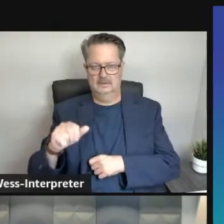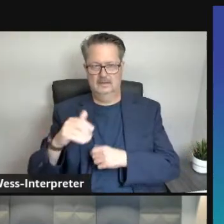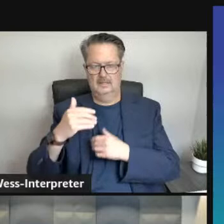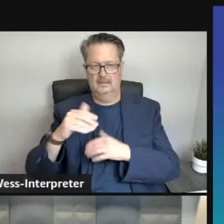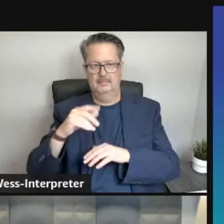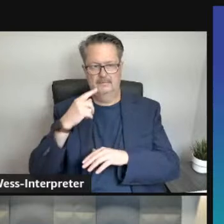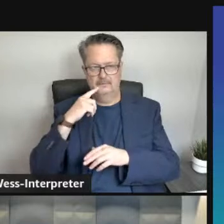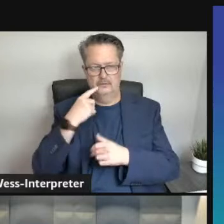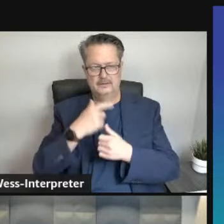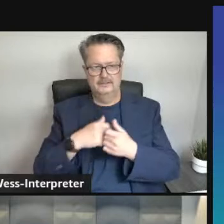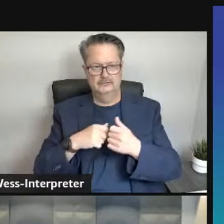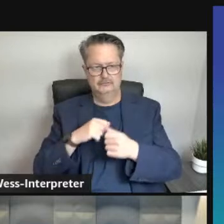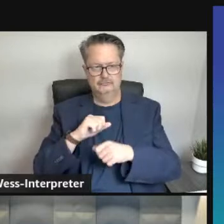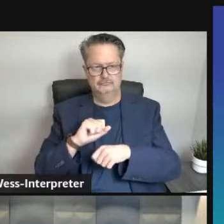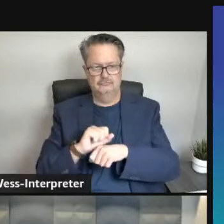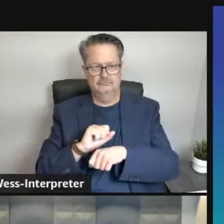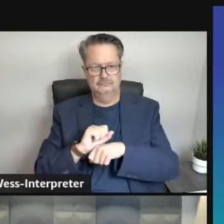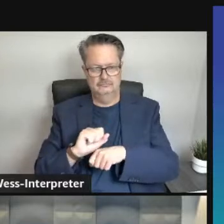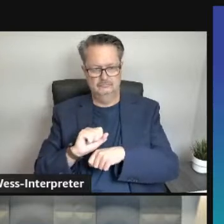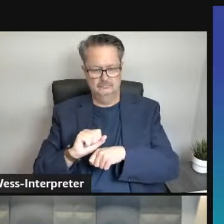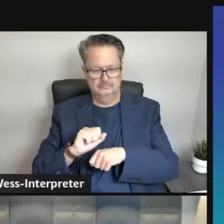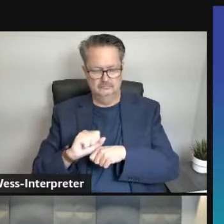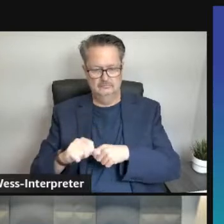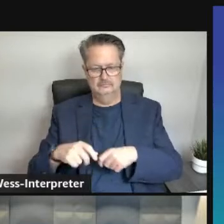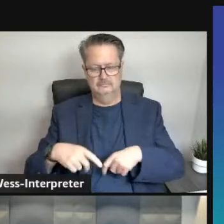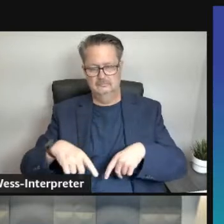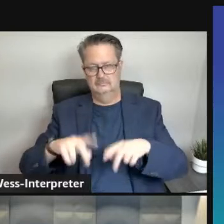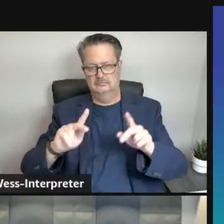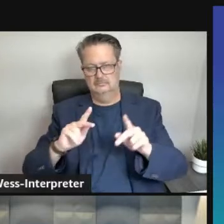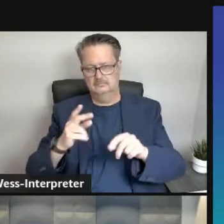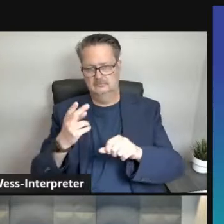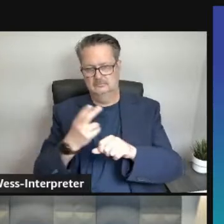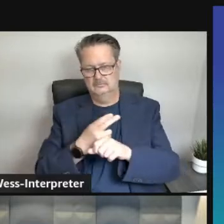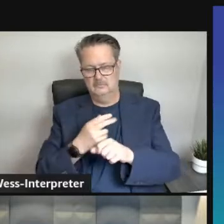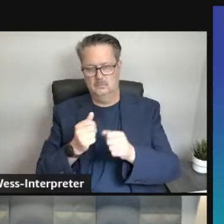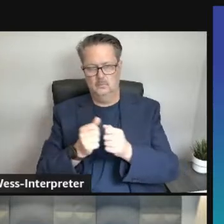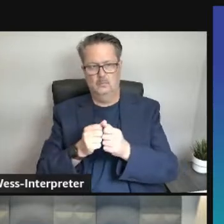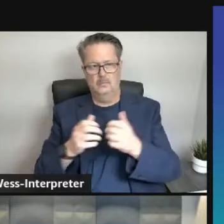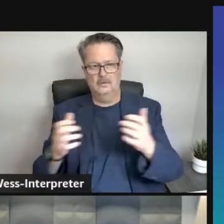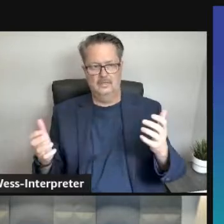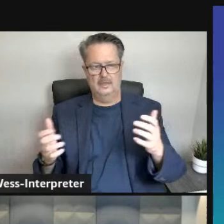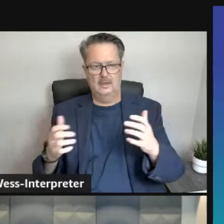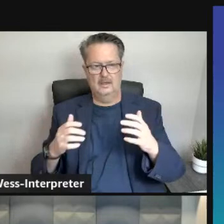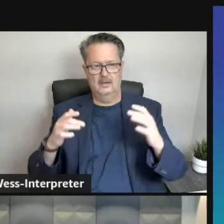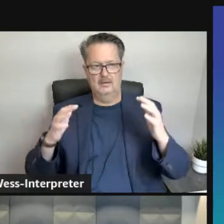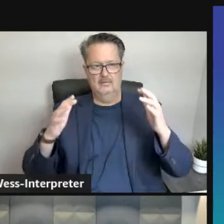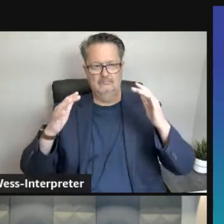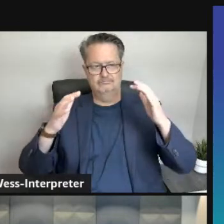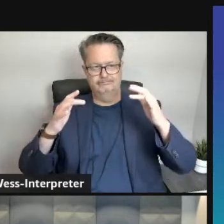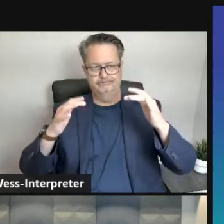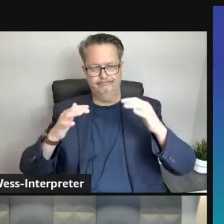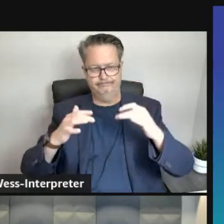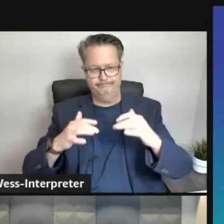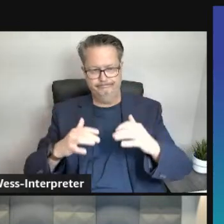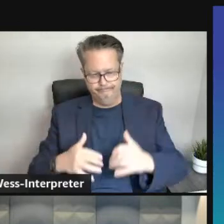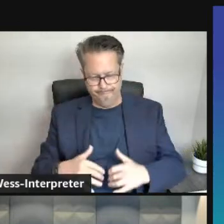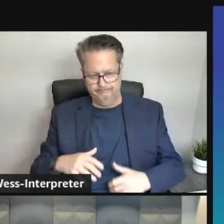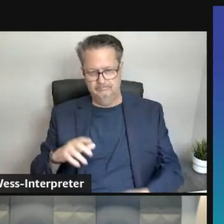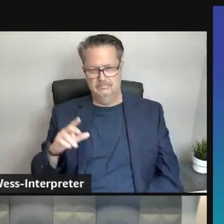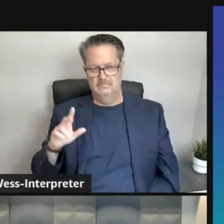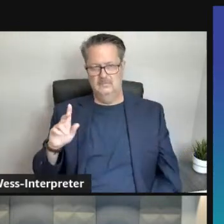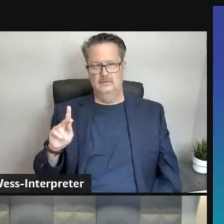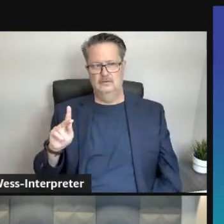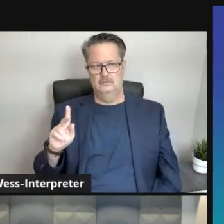job, which allows you to optimize resource utilization without compromising the performance. So with Kubernetes, you also